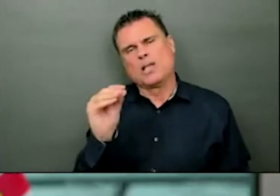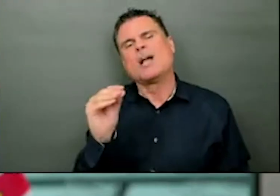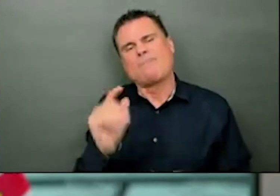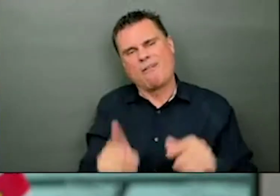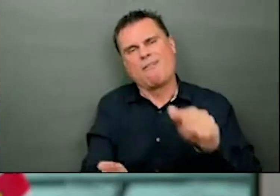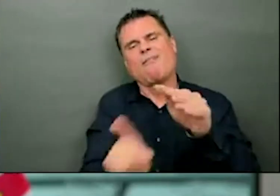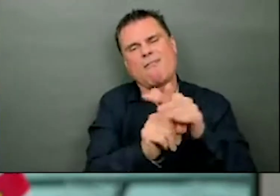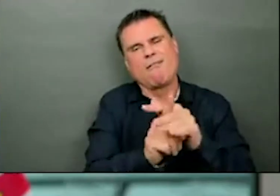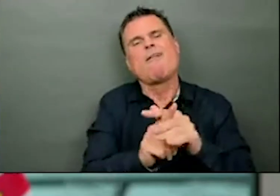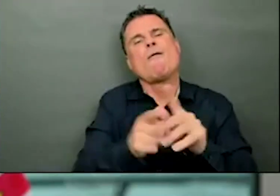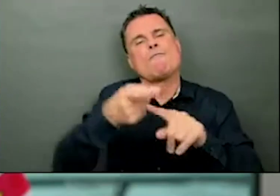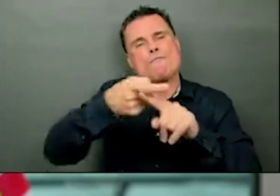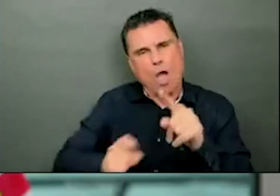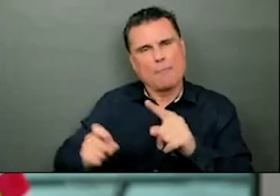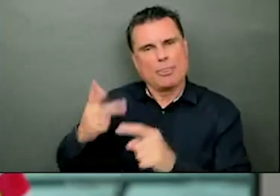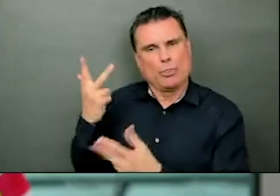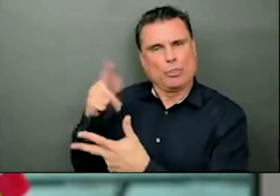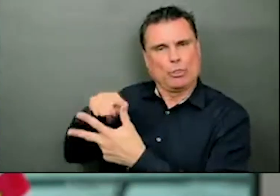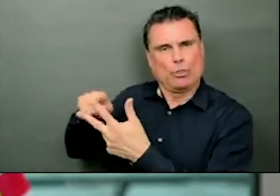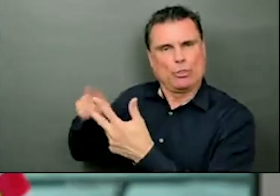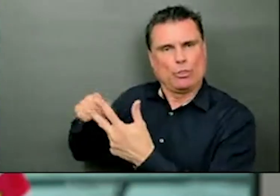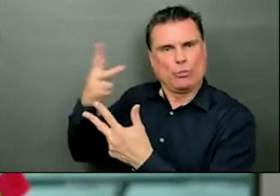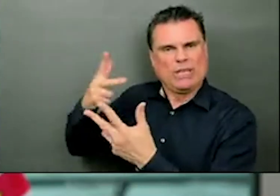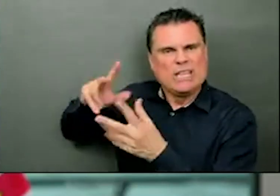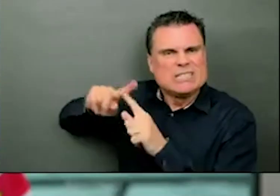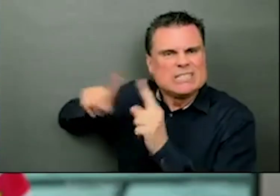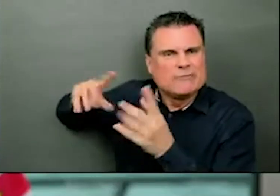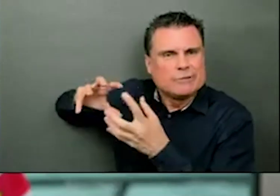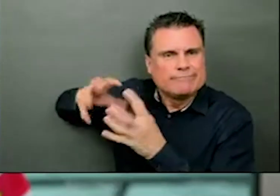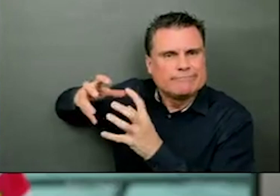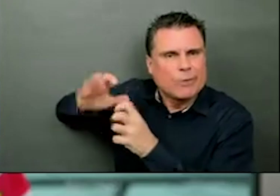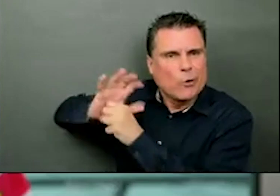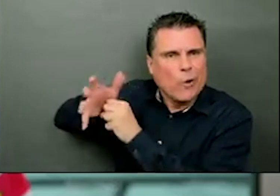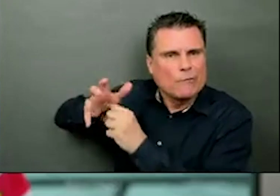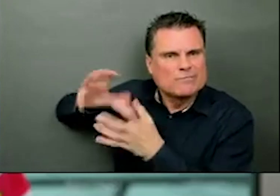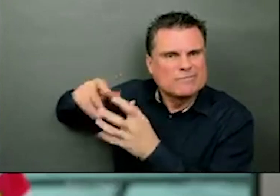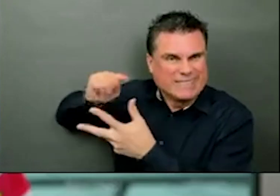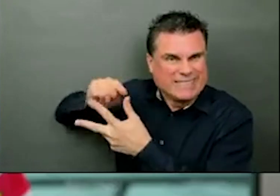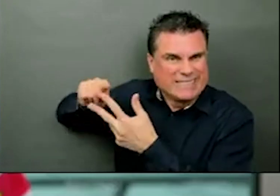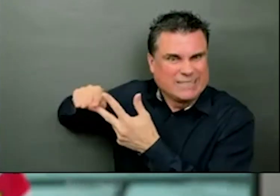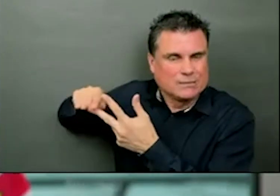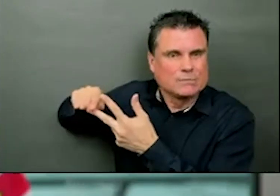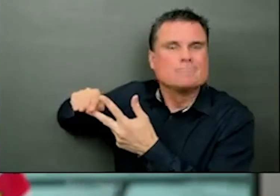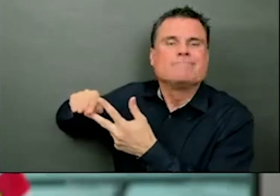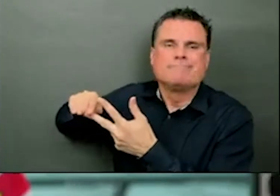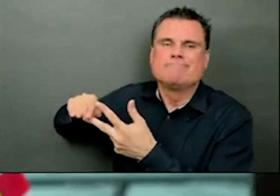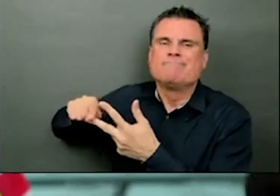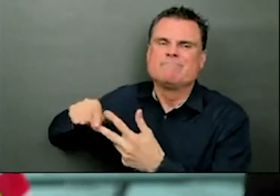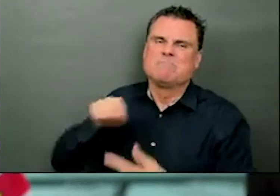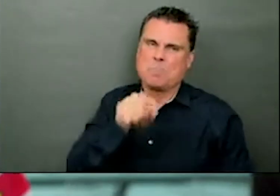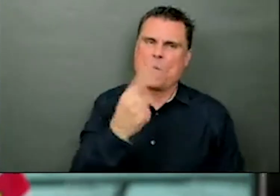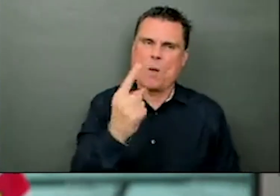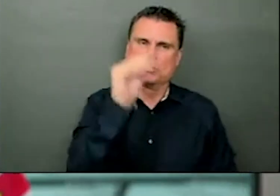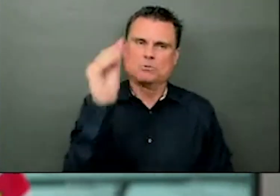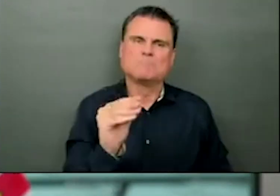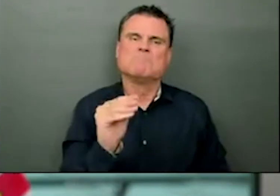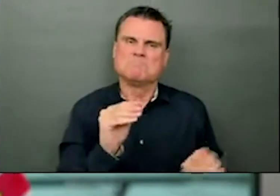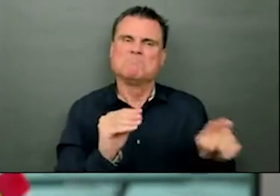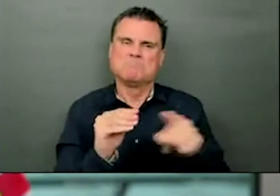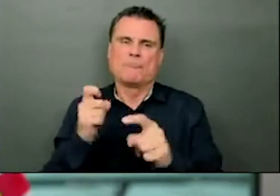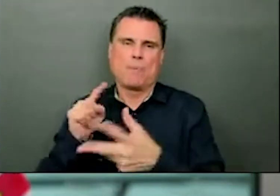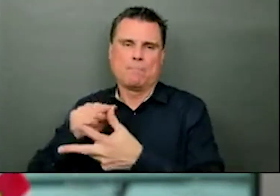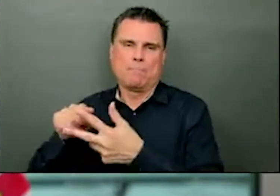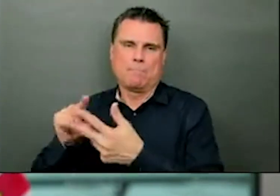Dr. Henry, I'd like to ask you, if churches were able to put in the same safety protocols as